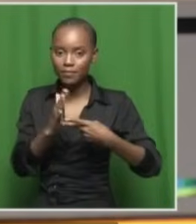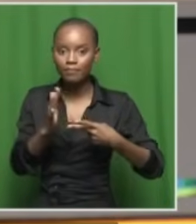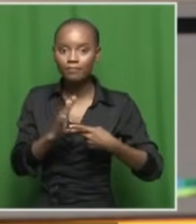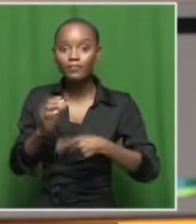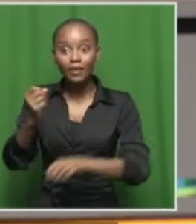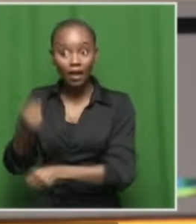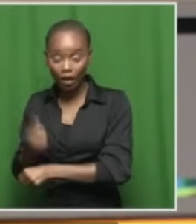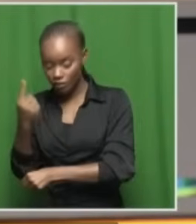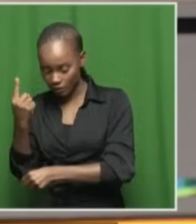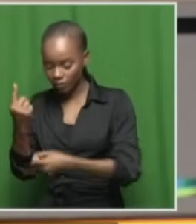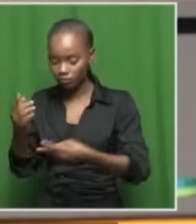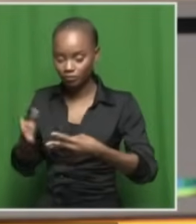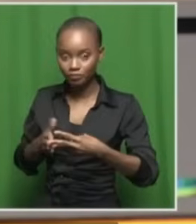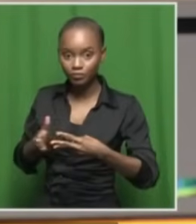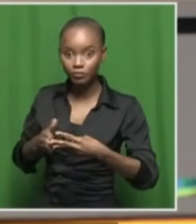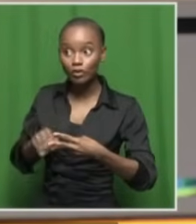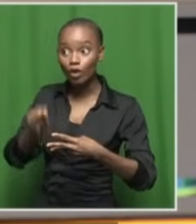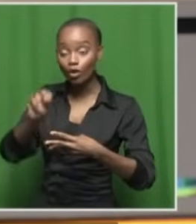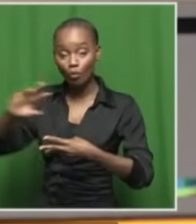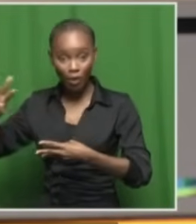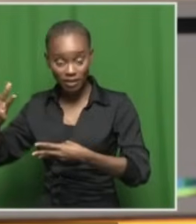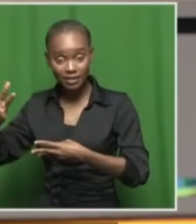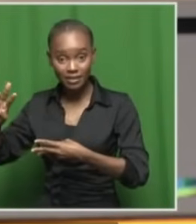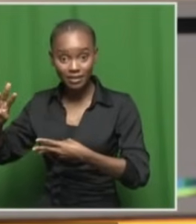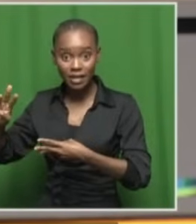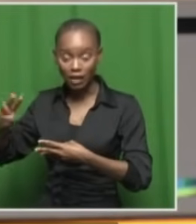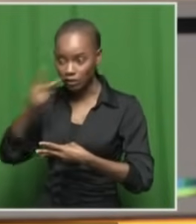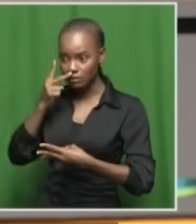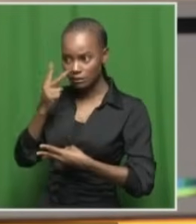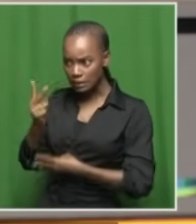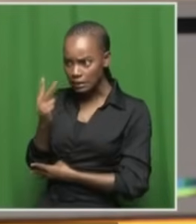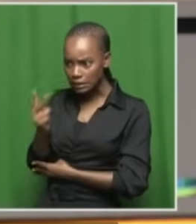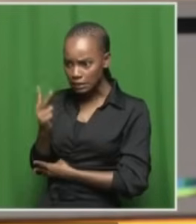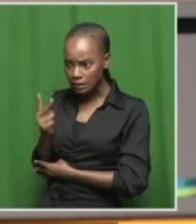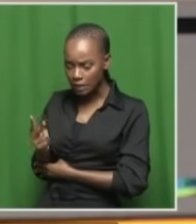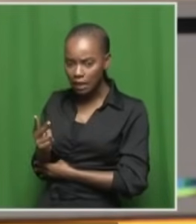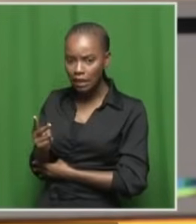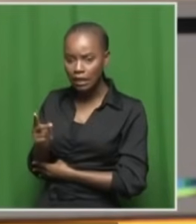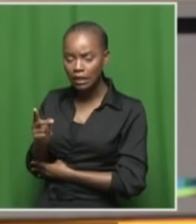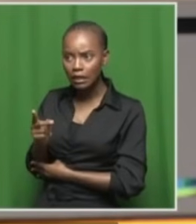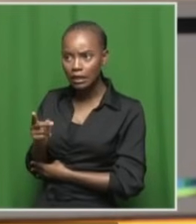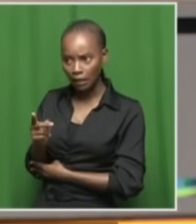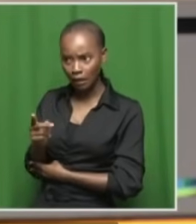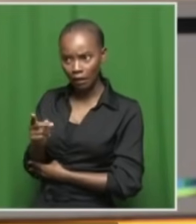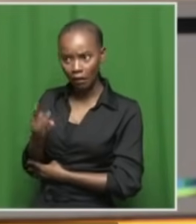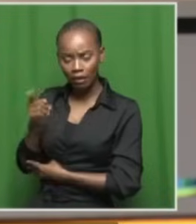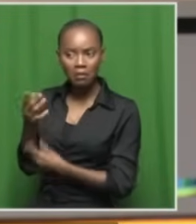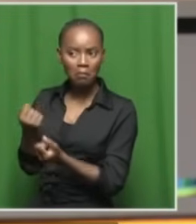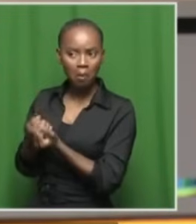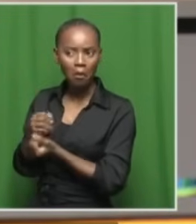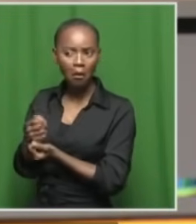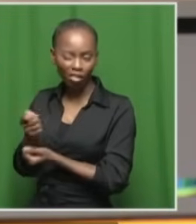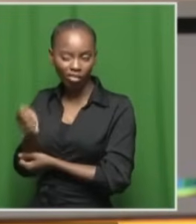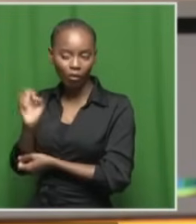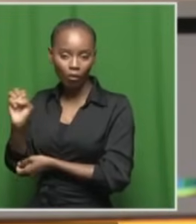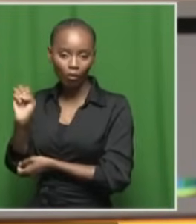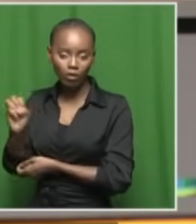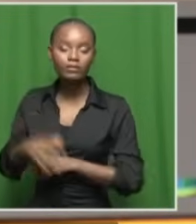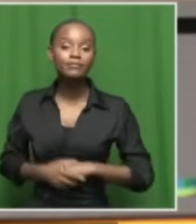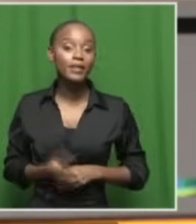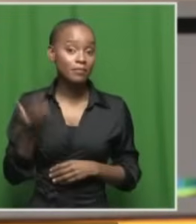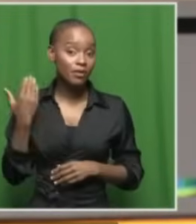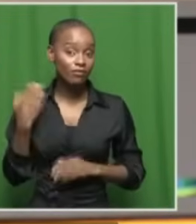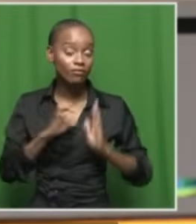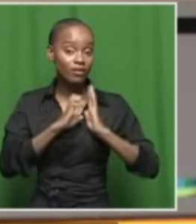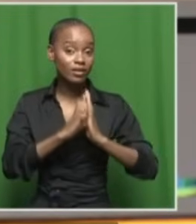Gauteng, and on Northwest, for example, where we can, because like I was making an example that this